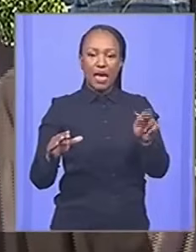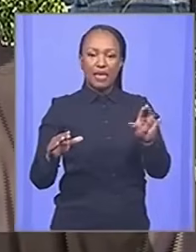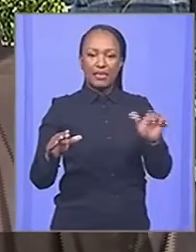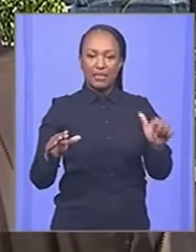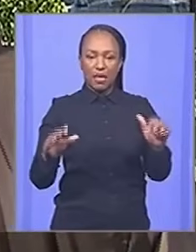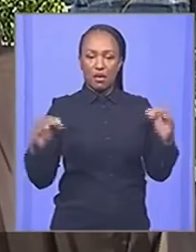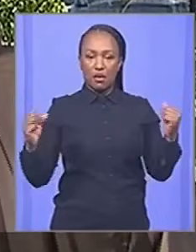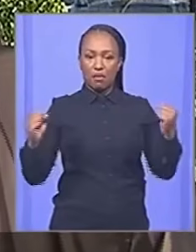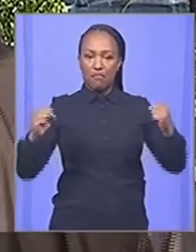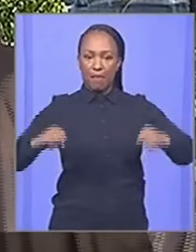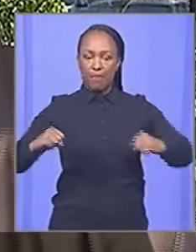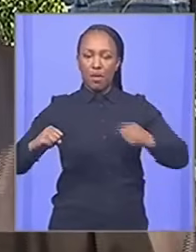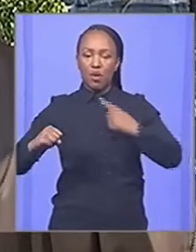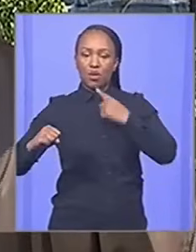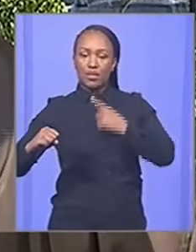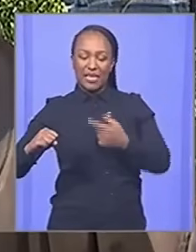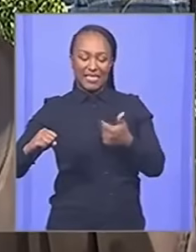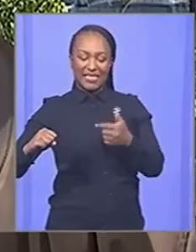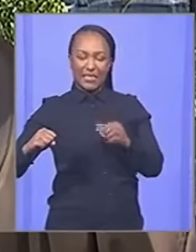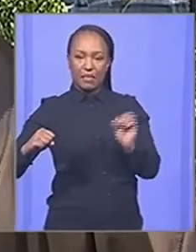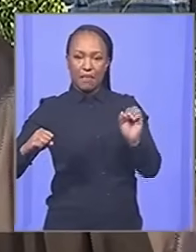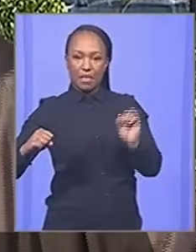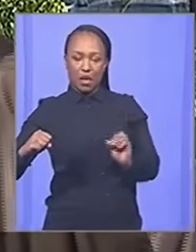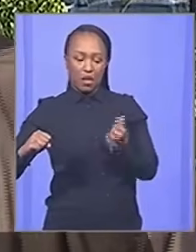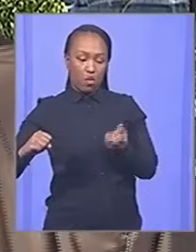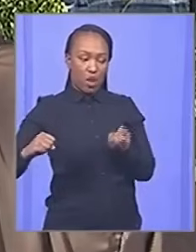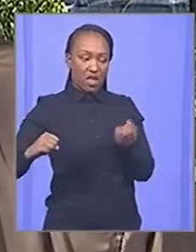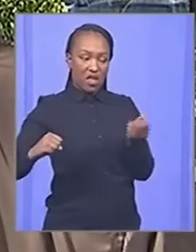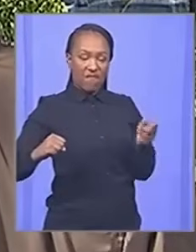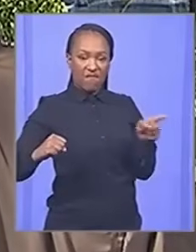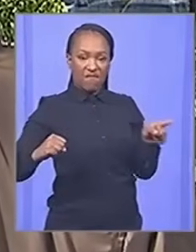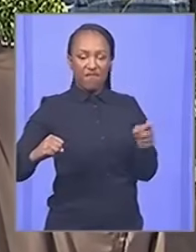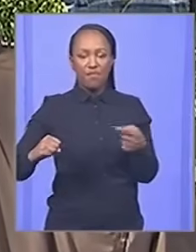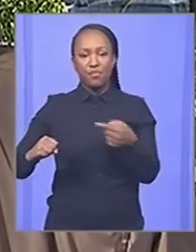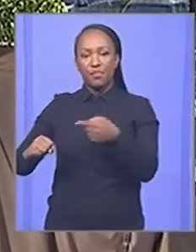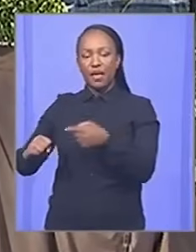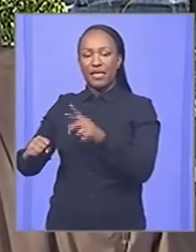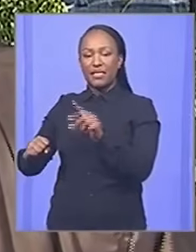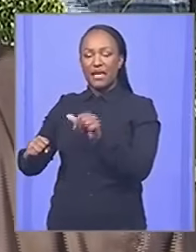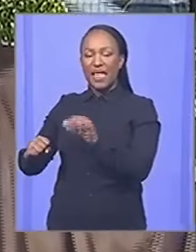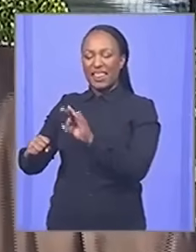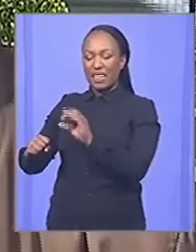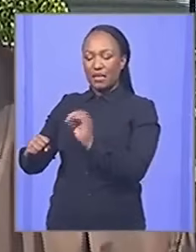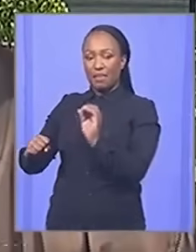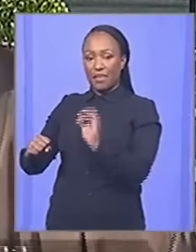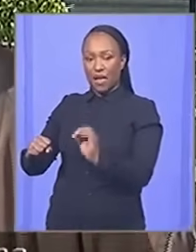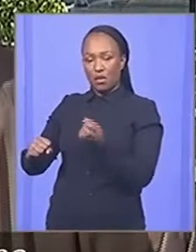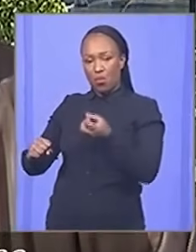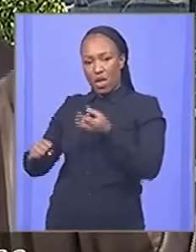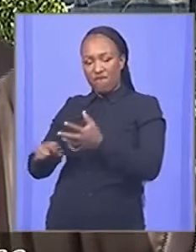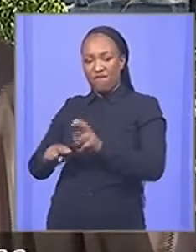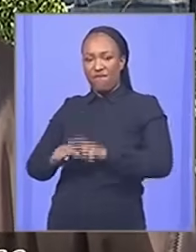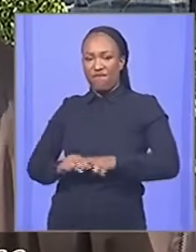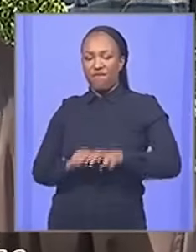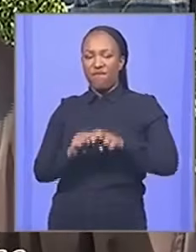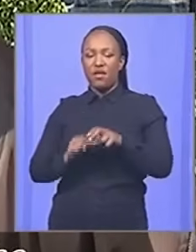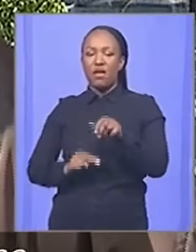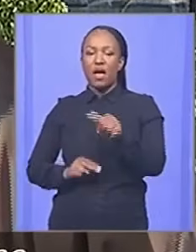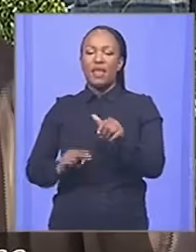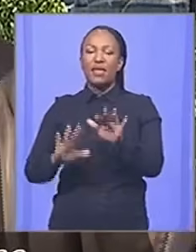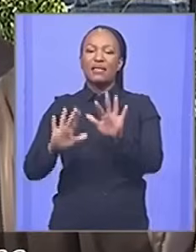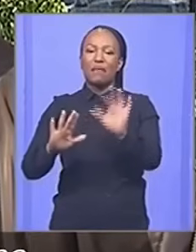di fiwe ANC, 30% tša DA, 10% di fiwe diphathi tše dingwe. A re motho mongwe ditulo tše ke